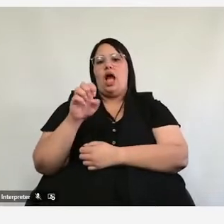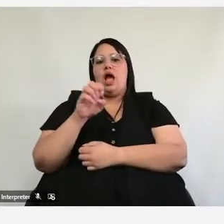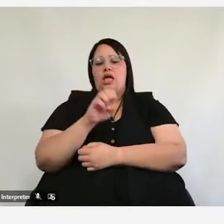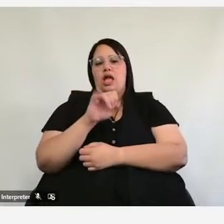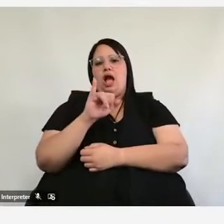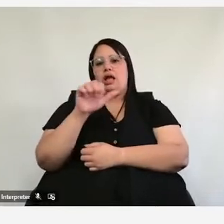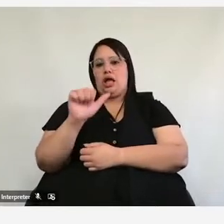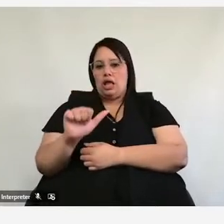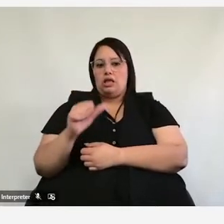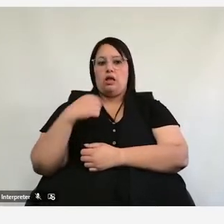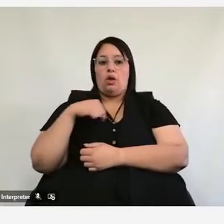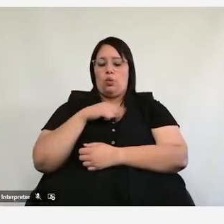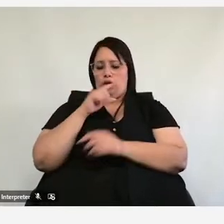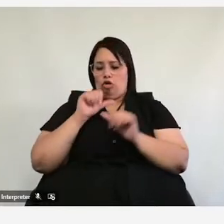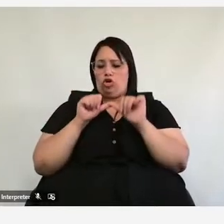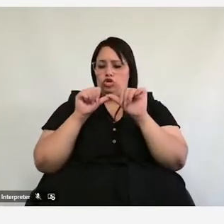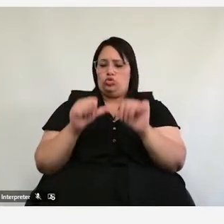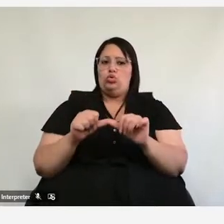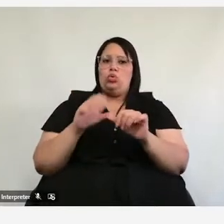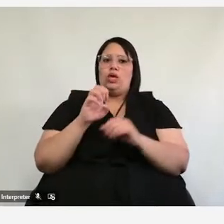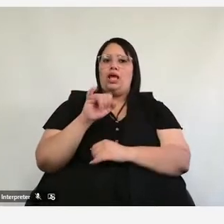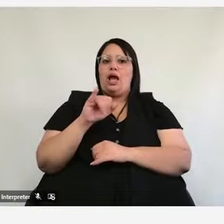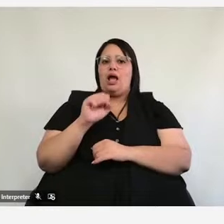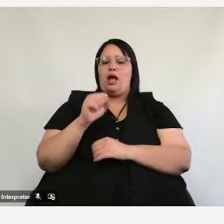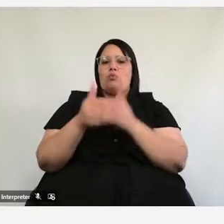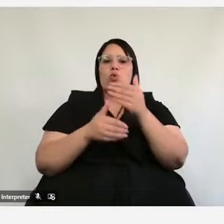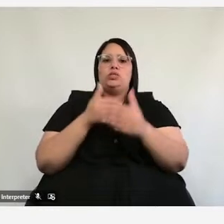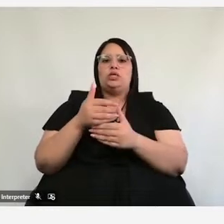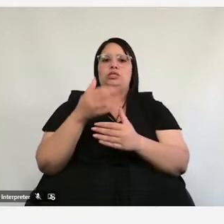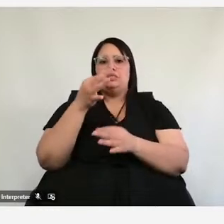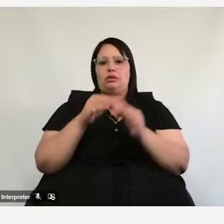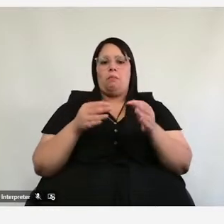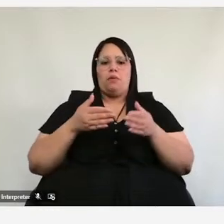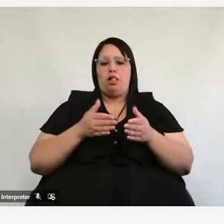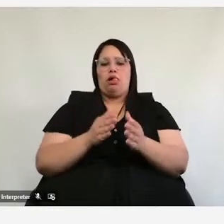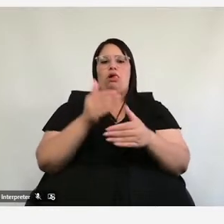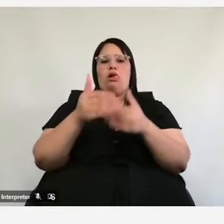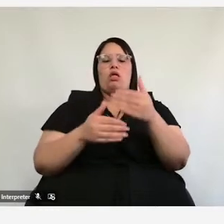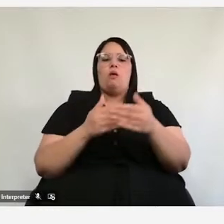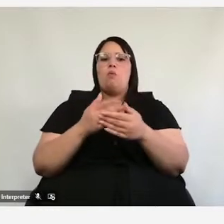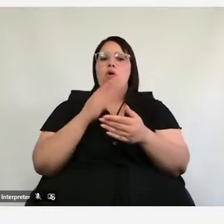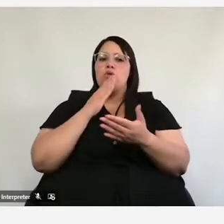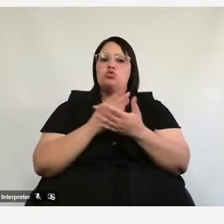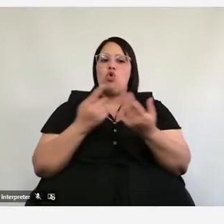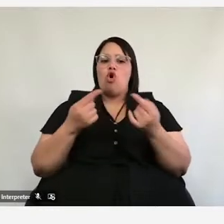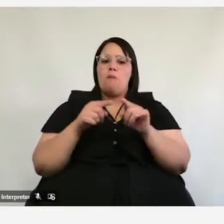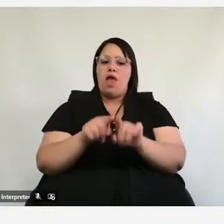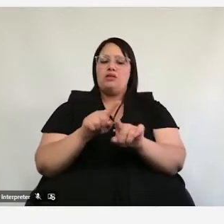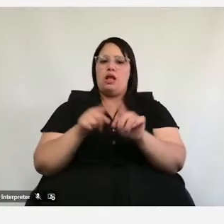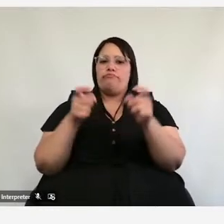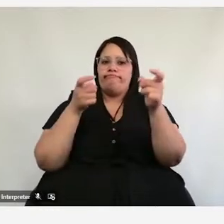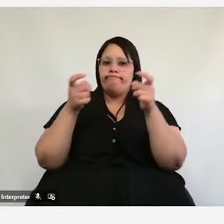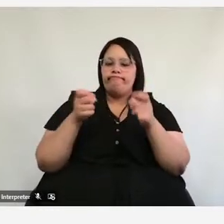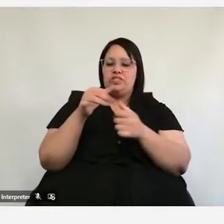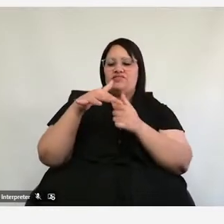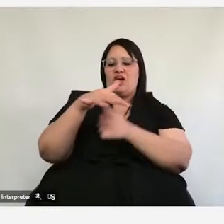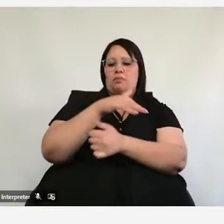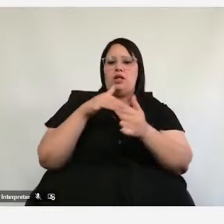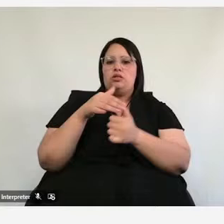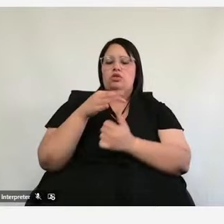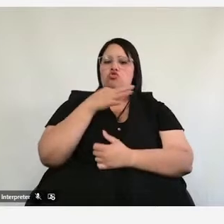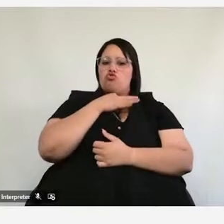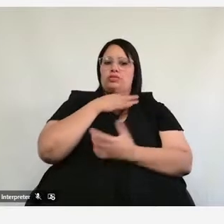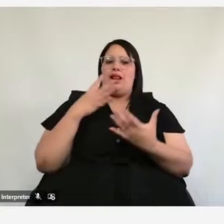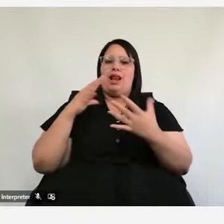will continue to streamline EIA processes to ensure compliance and mitigate environmental risk